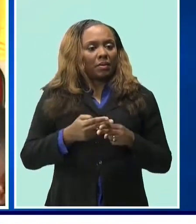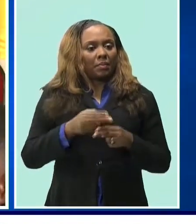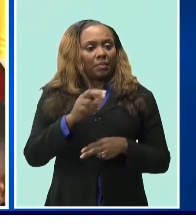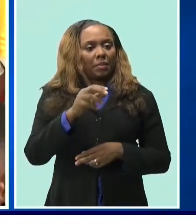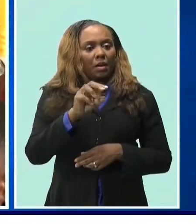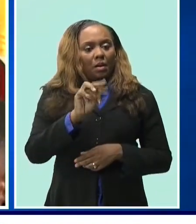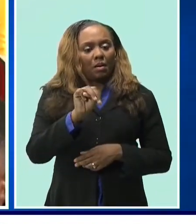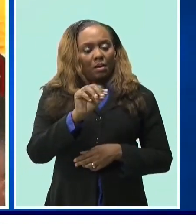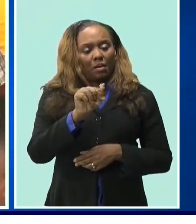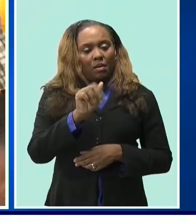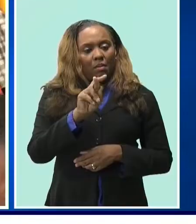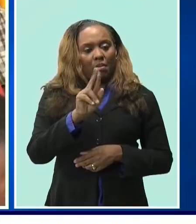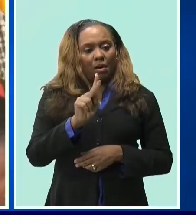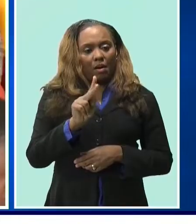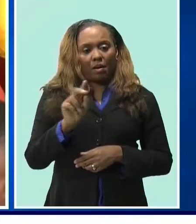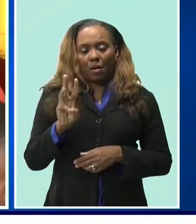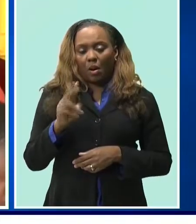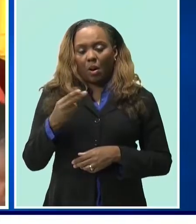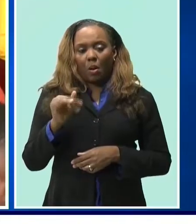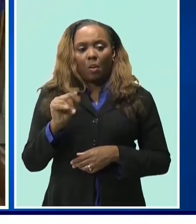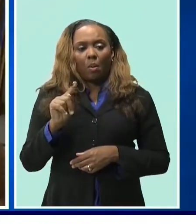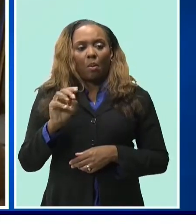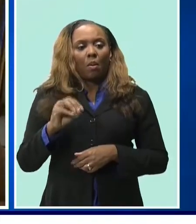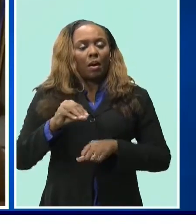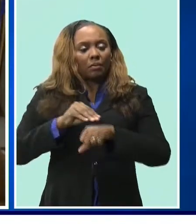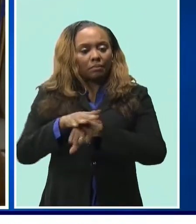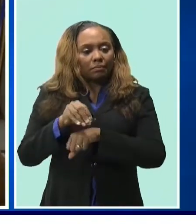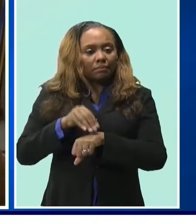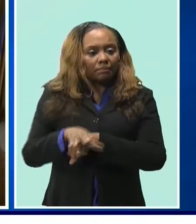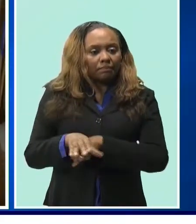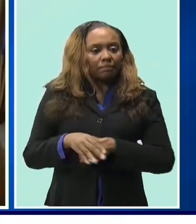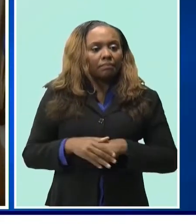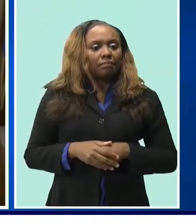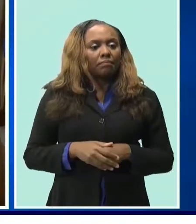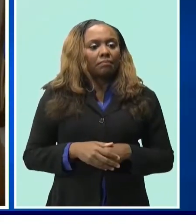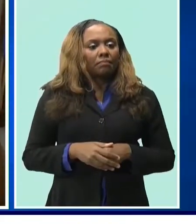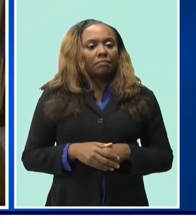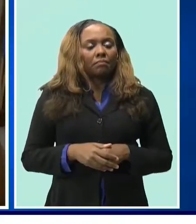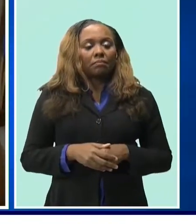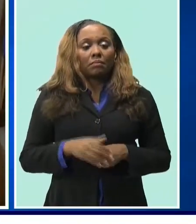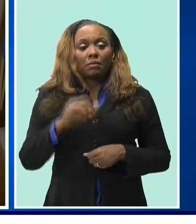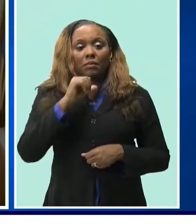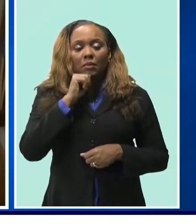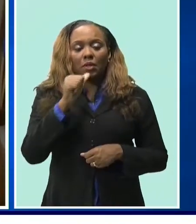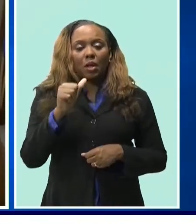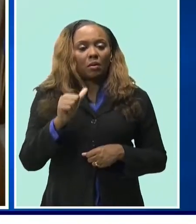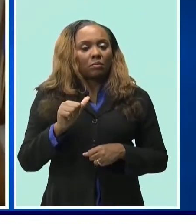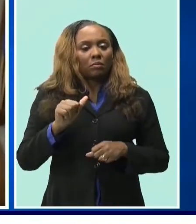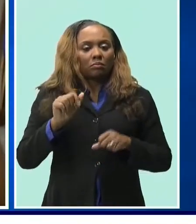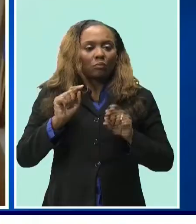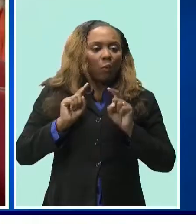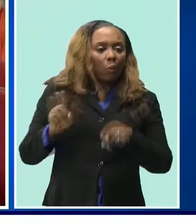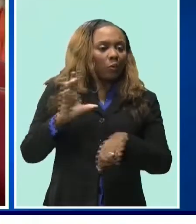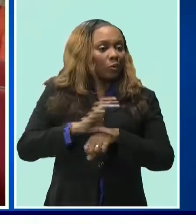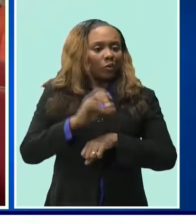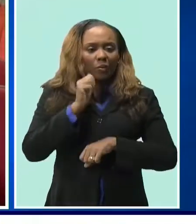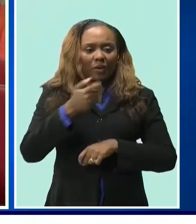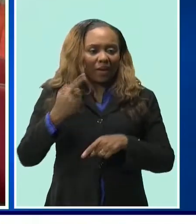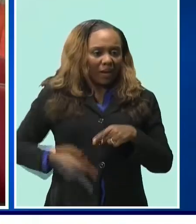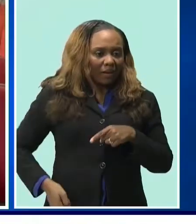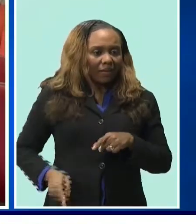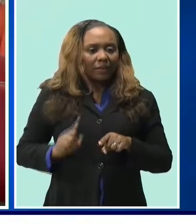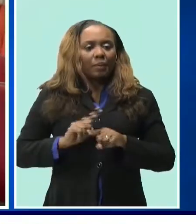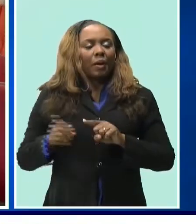Ministries shared the advice during an interview with CBC News. Although unable to have a physical fellowship tomorrow, Apostle White says the church